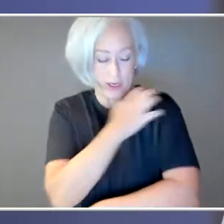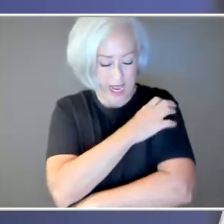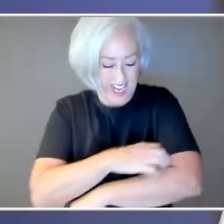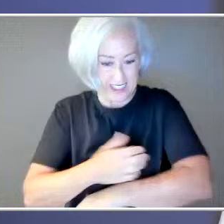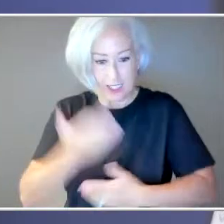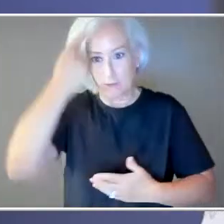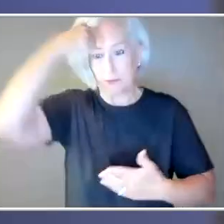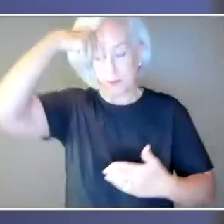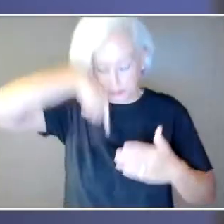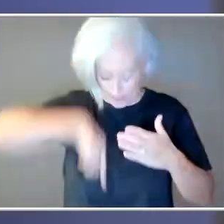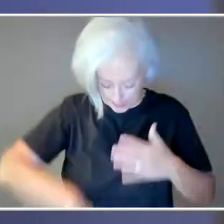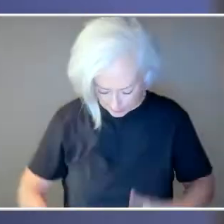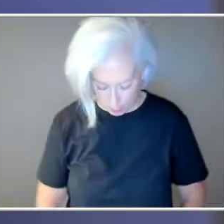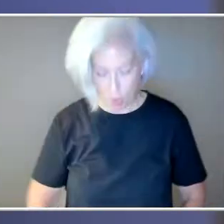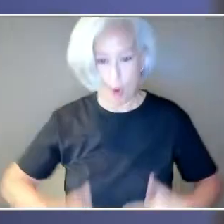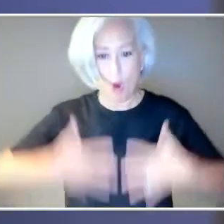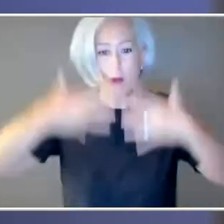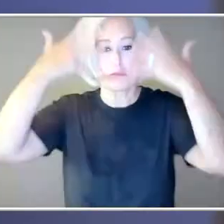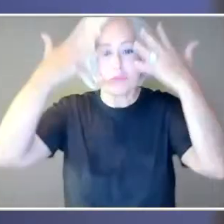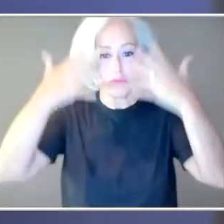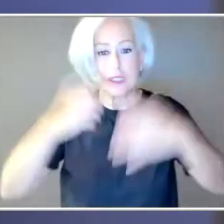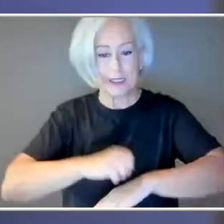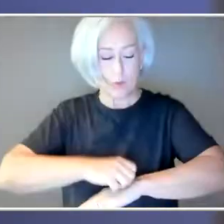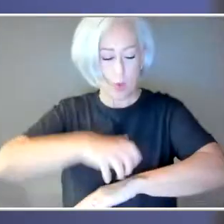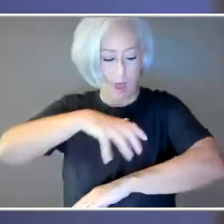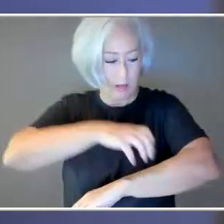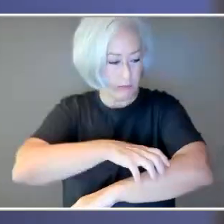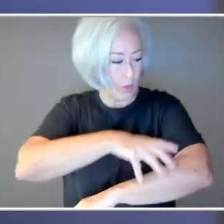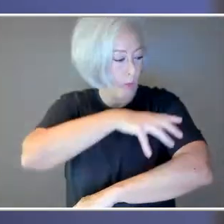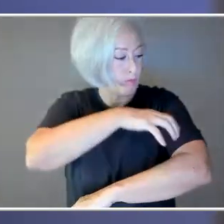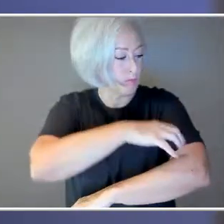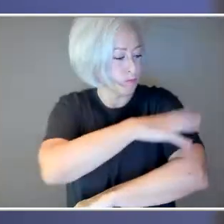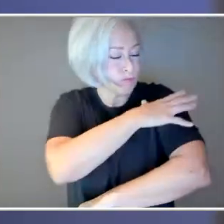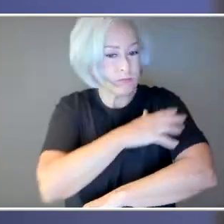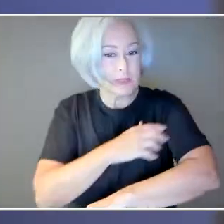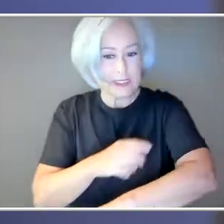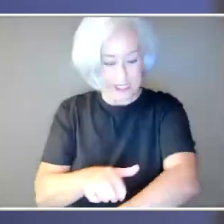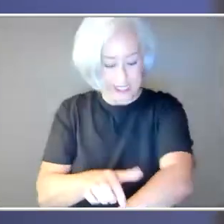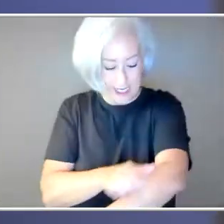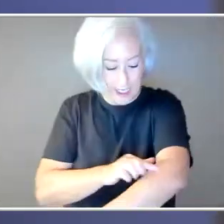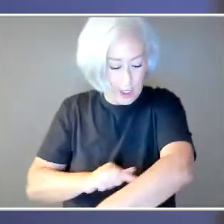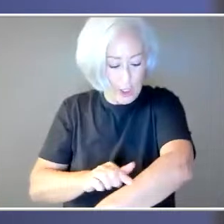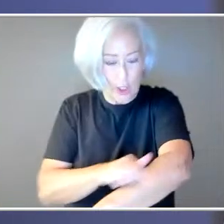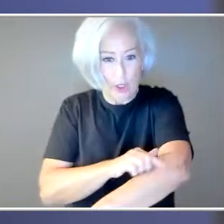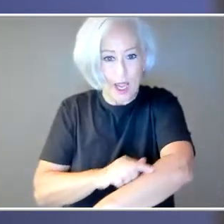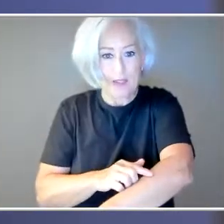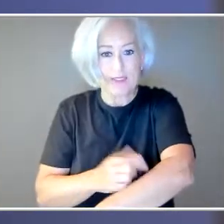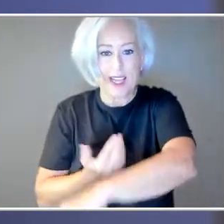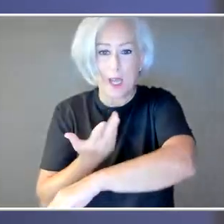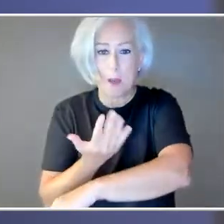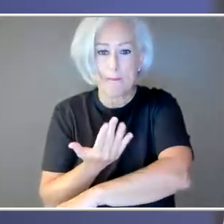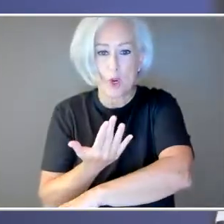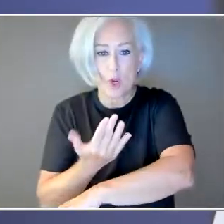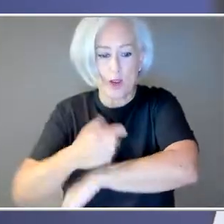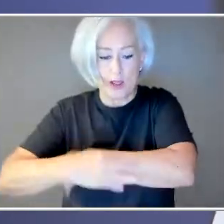swelling. And I had a little burn on my arm that was just dripping